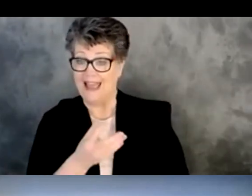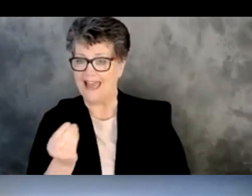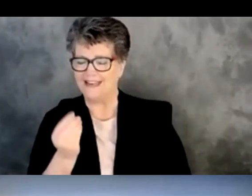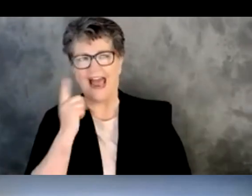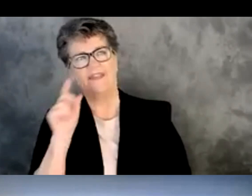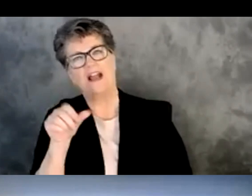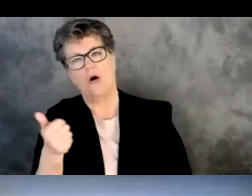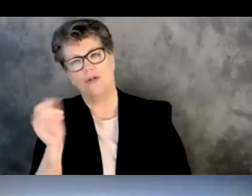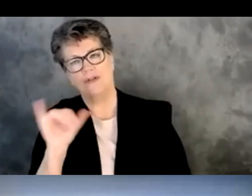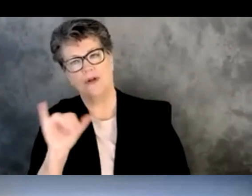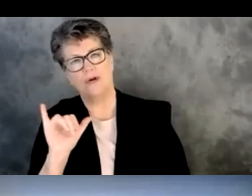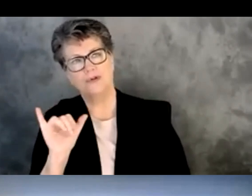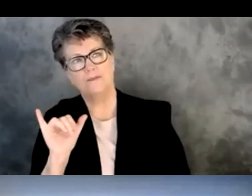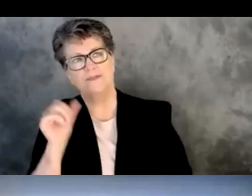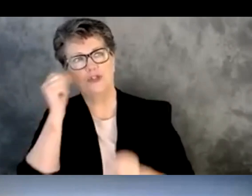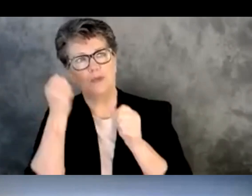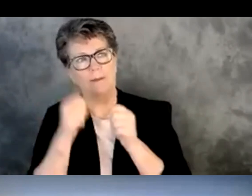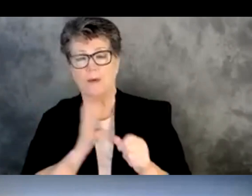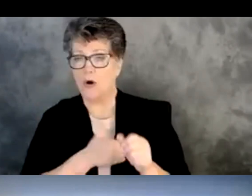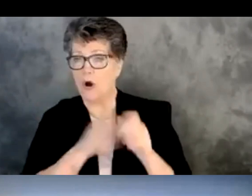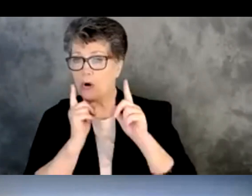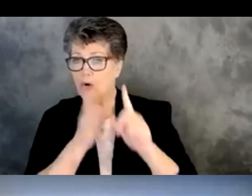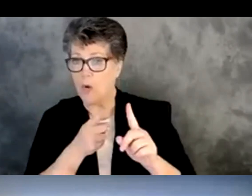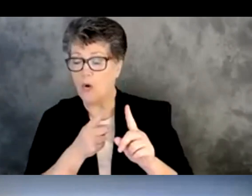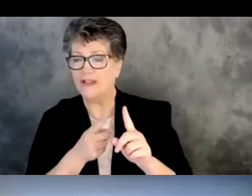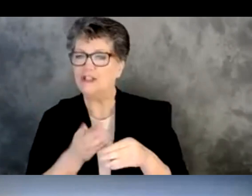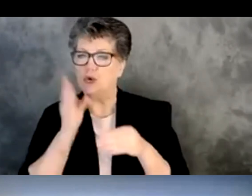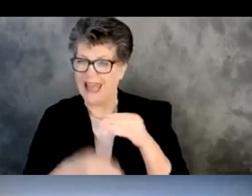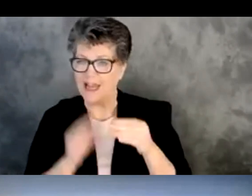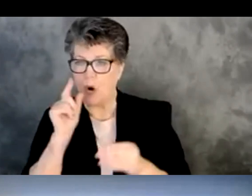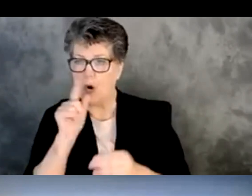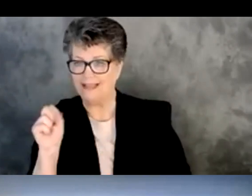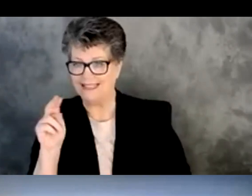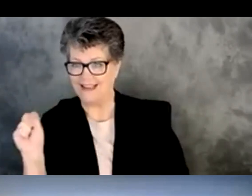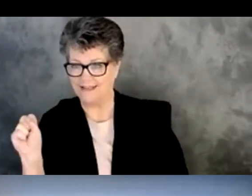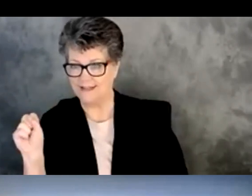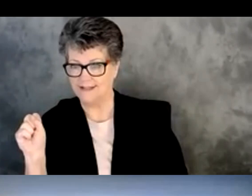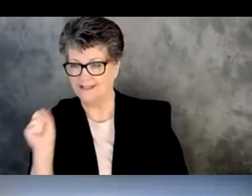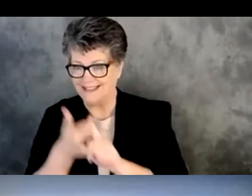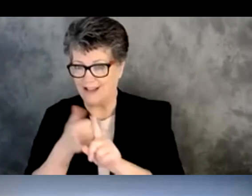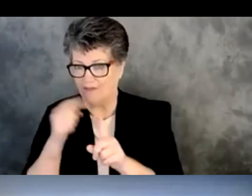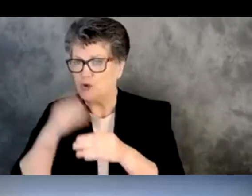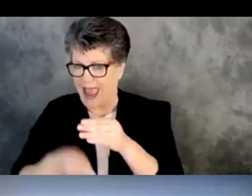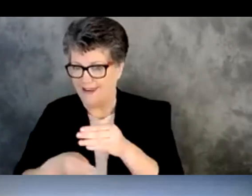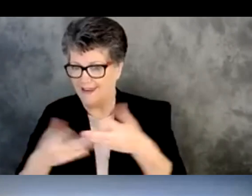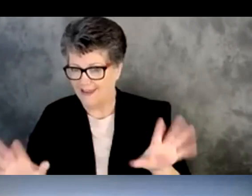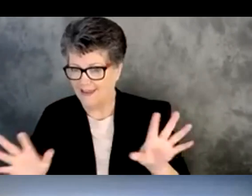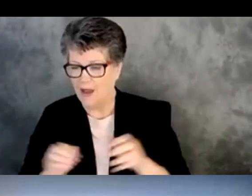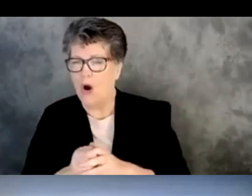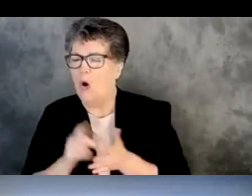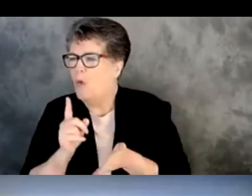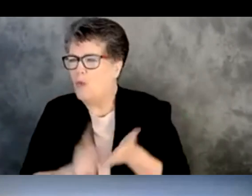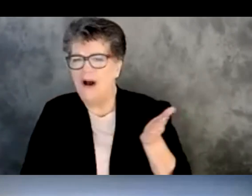other thing is to keep in mind that our goal is to end homelessness and to think about what is it that